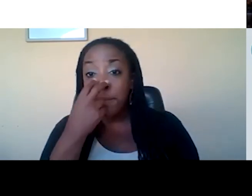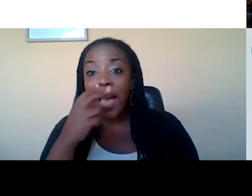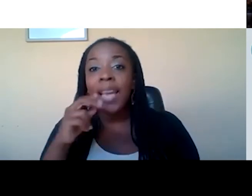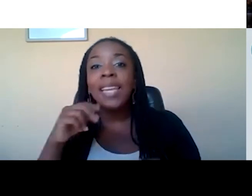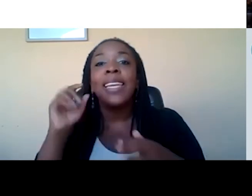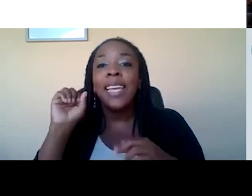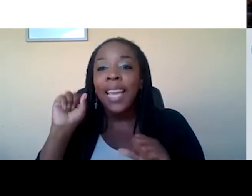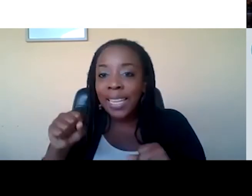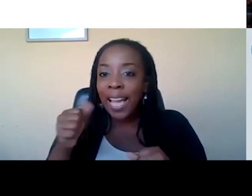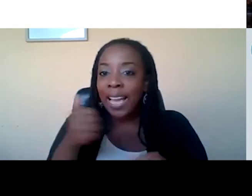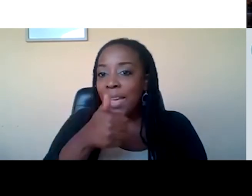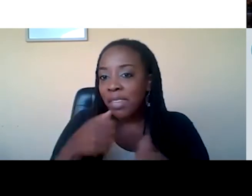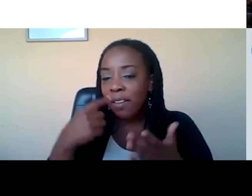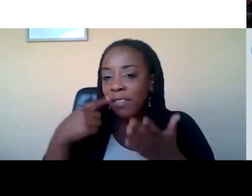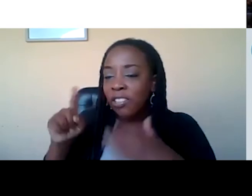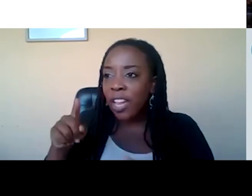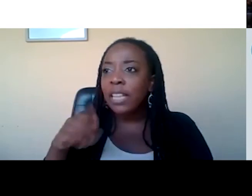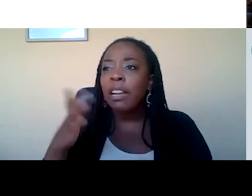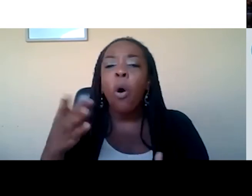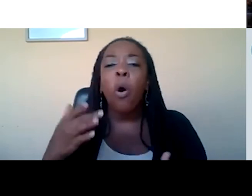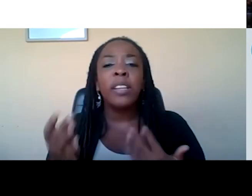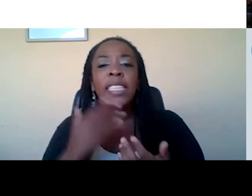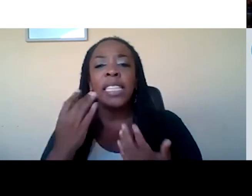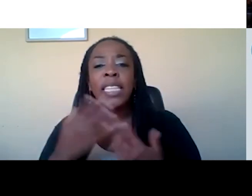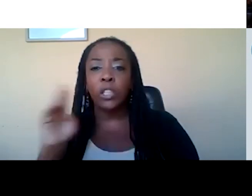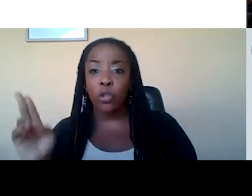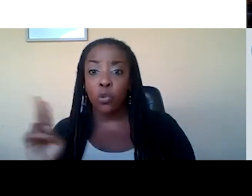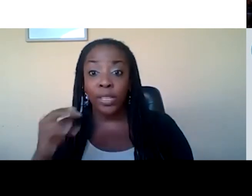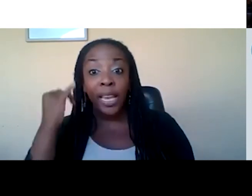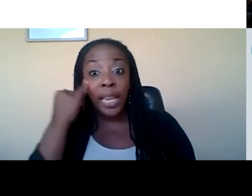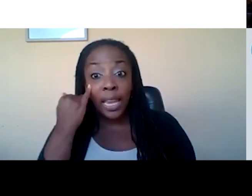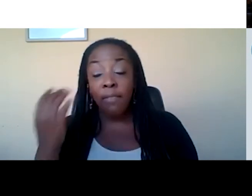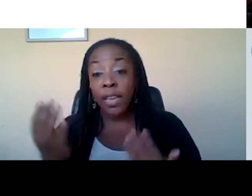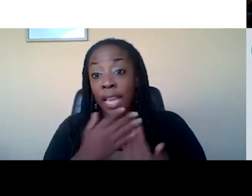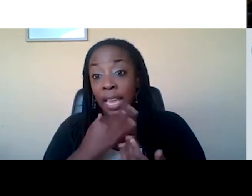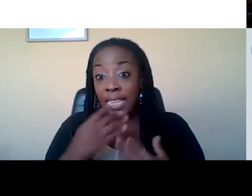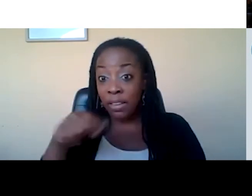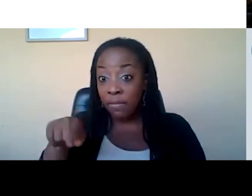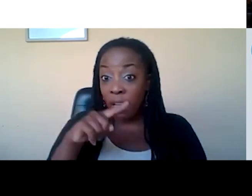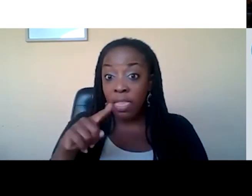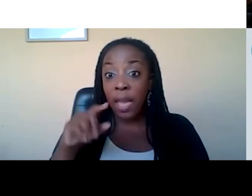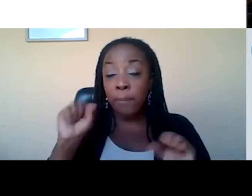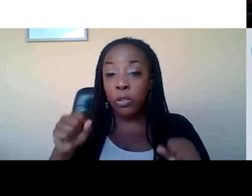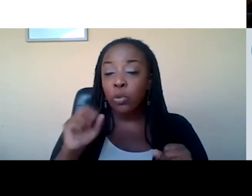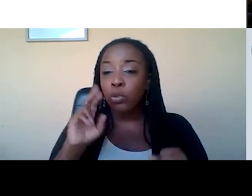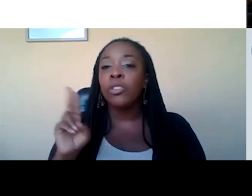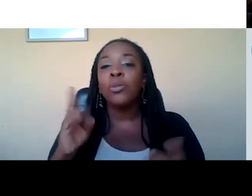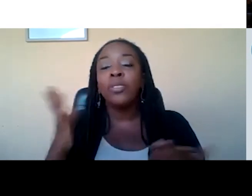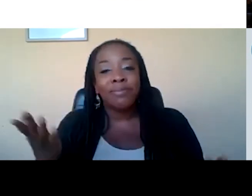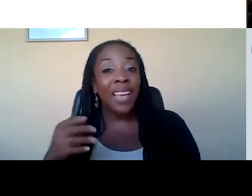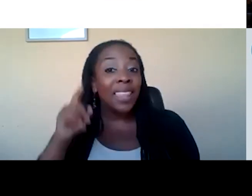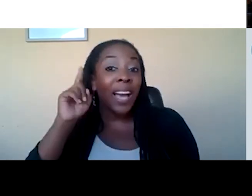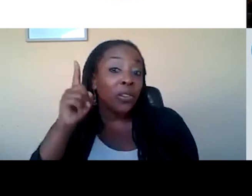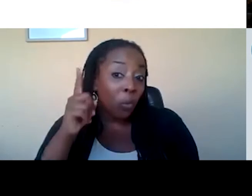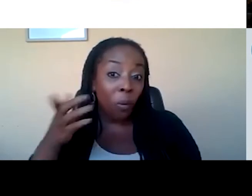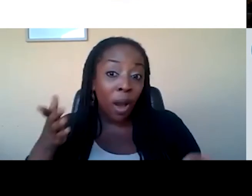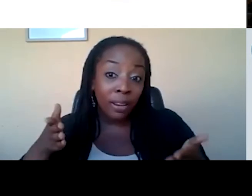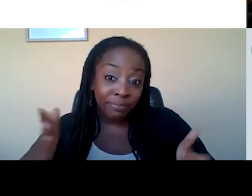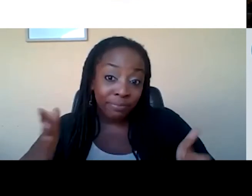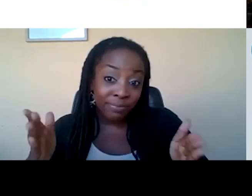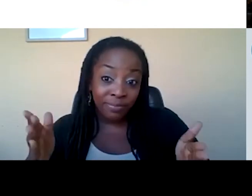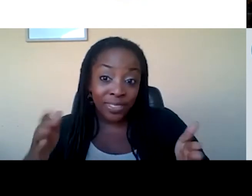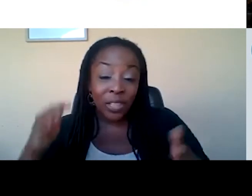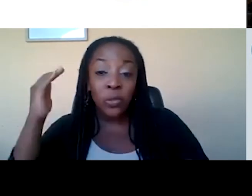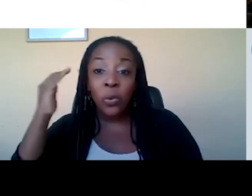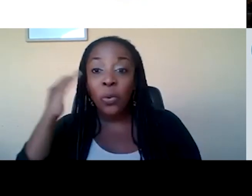is easy for them to maneuver. And if it is easy for them to maneuver, that's just one aspect. So persons